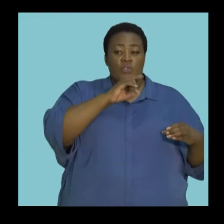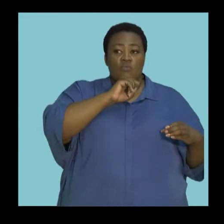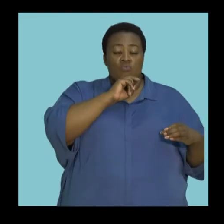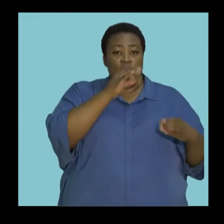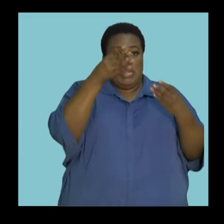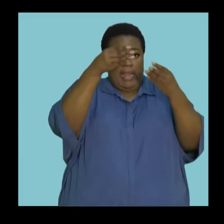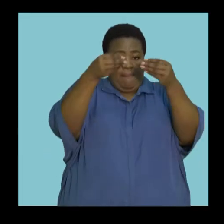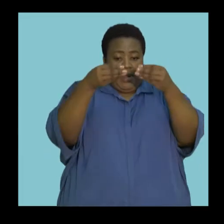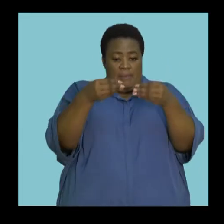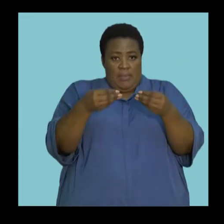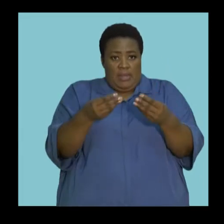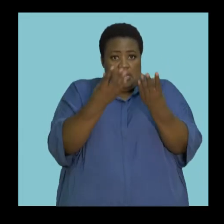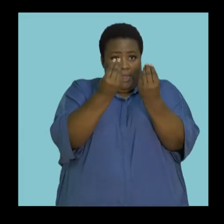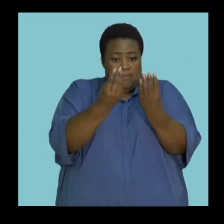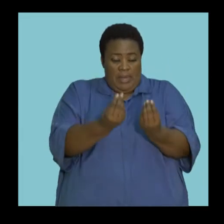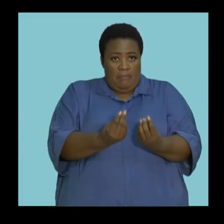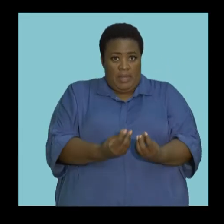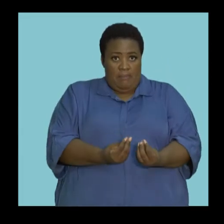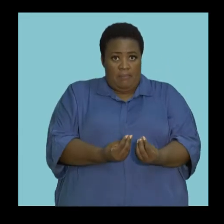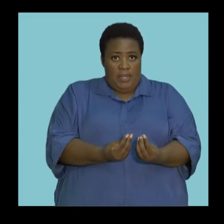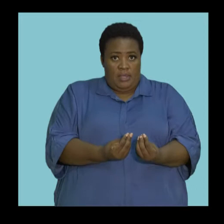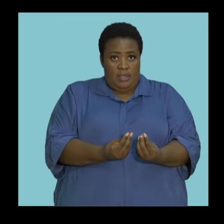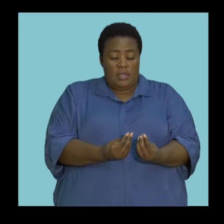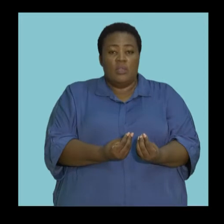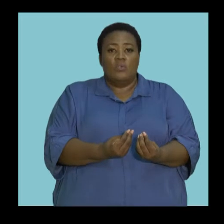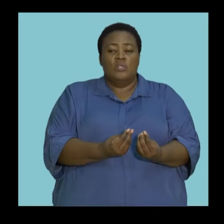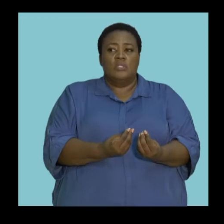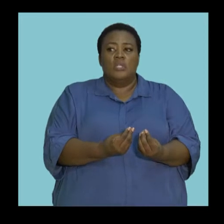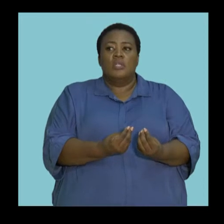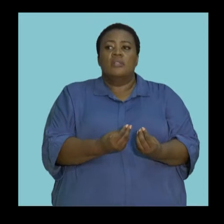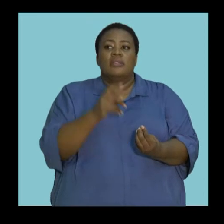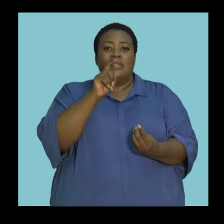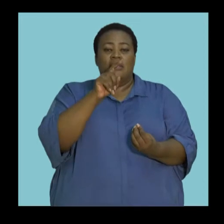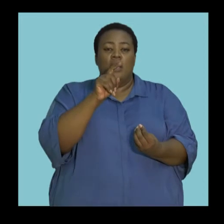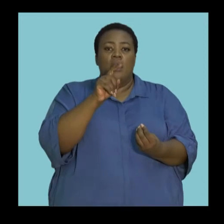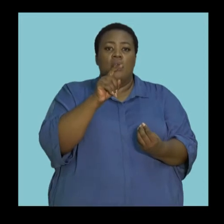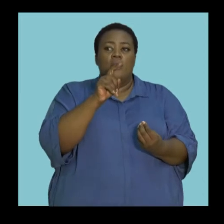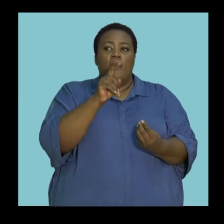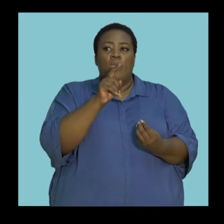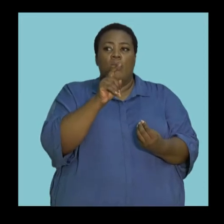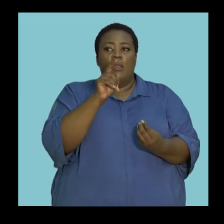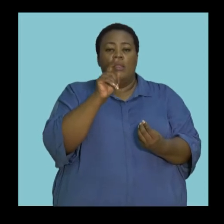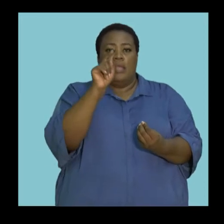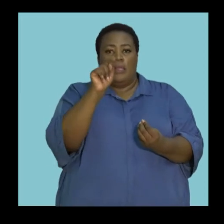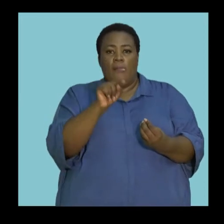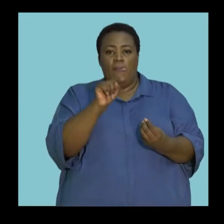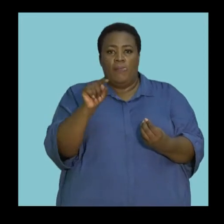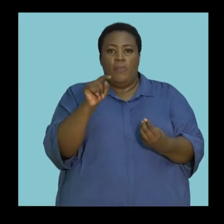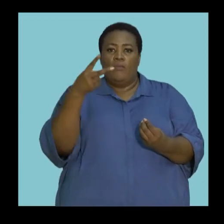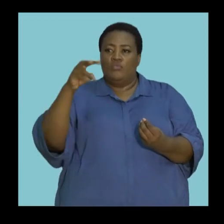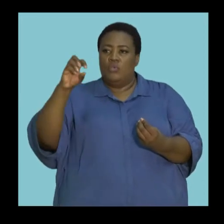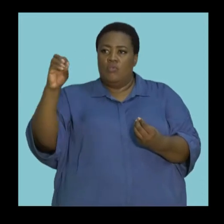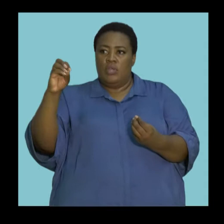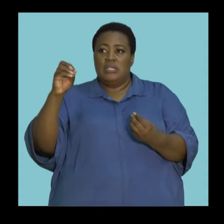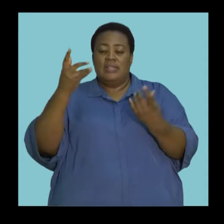using their numbers as a ratio out of 200, which is then converted to degrees